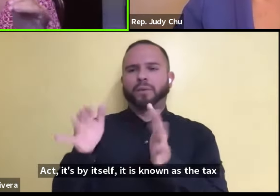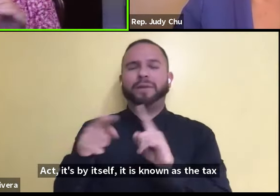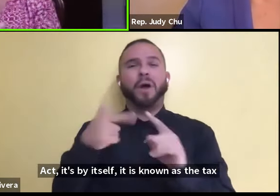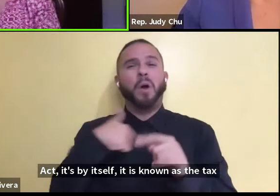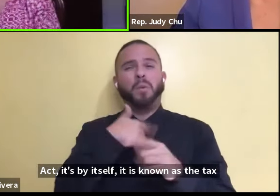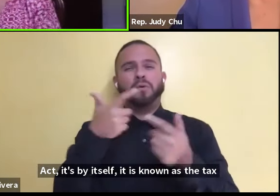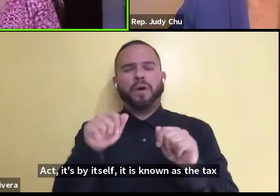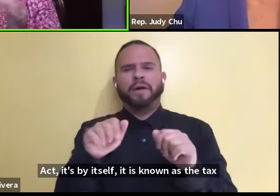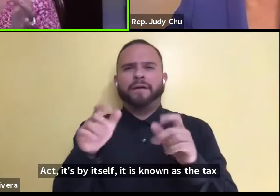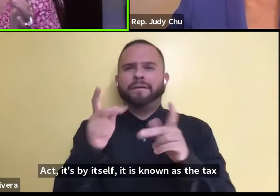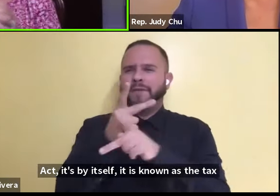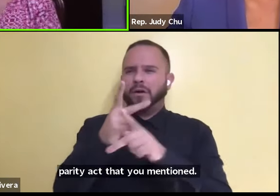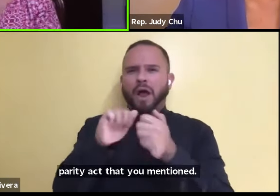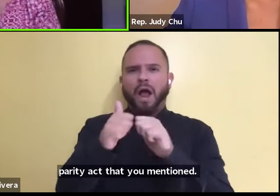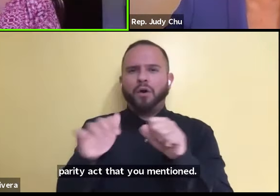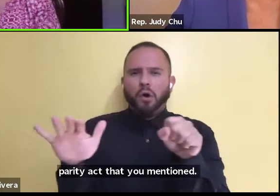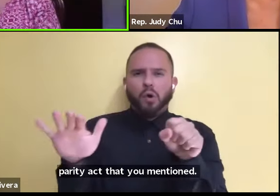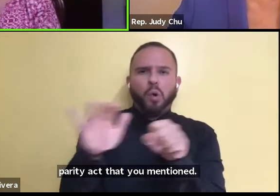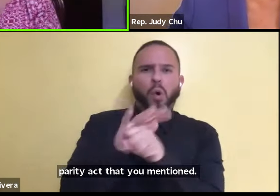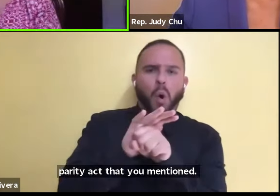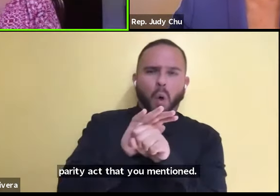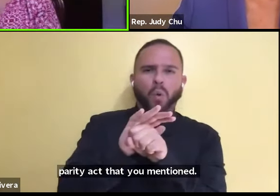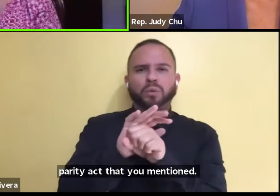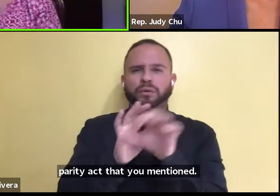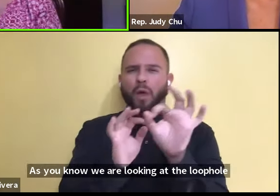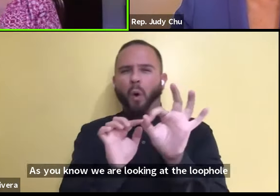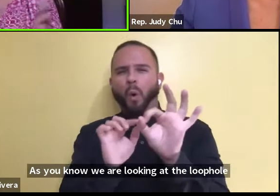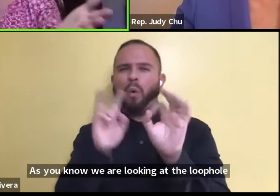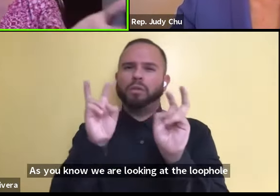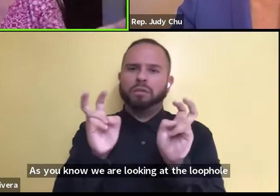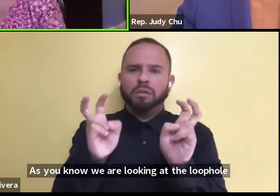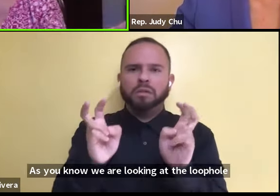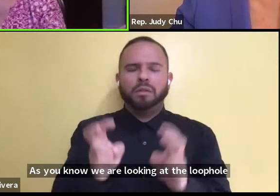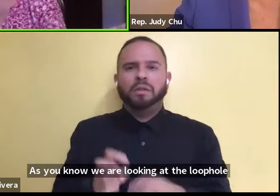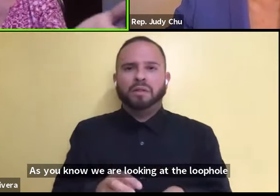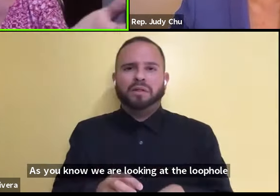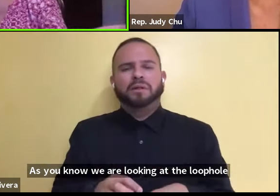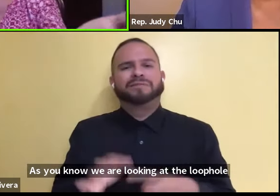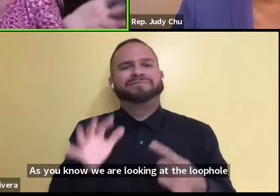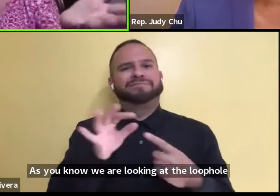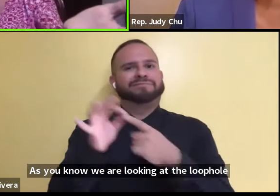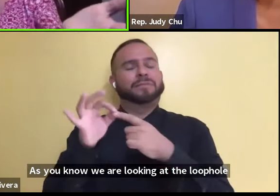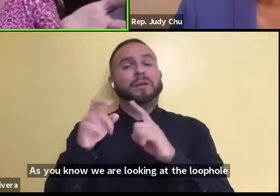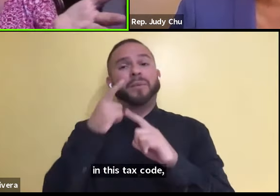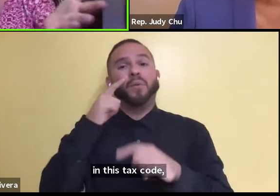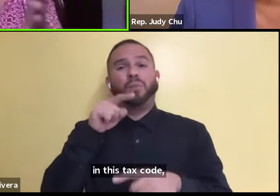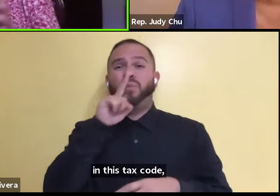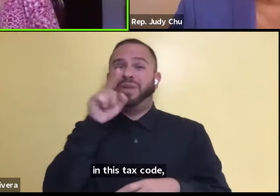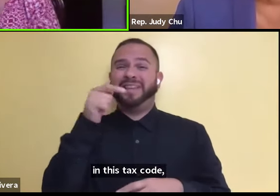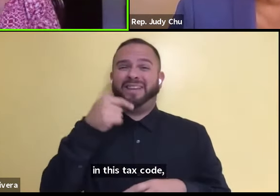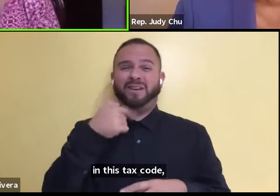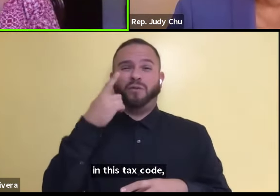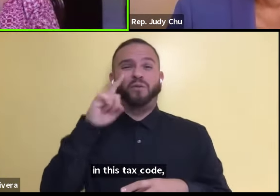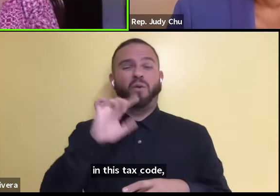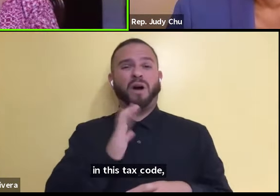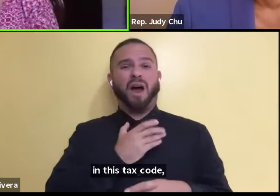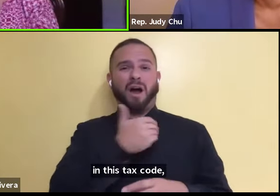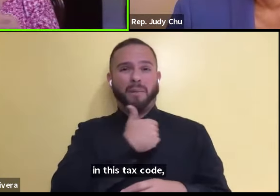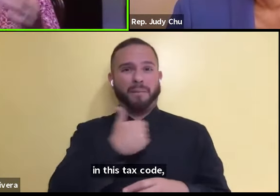this tax code, right? This Qualified Performing Artist tax provision, which actually, for our members who might not recognize it,